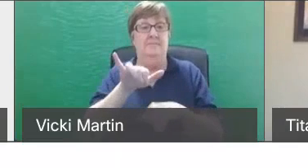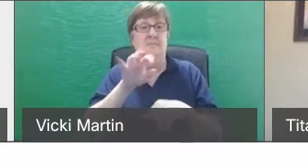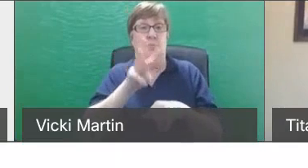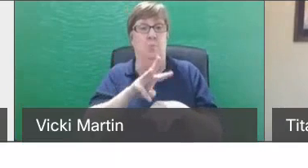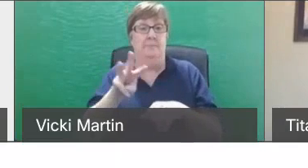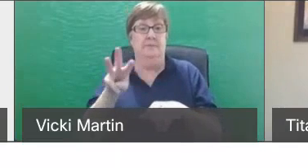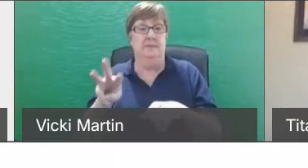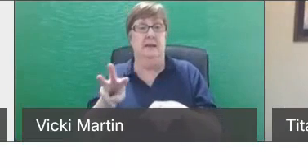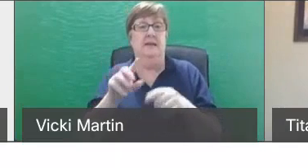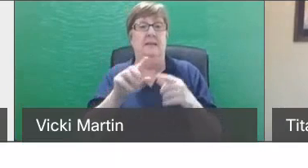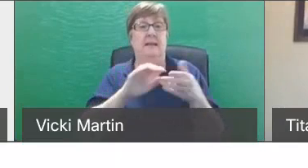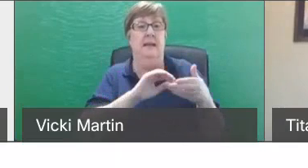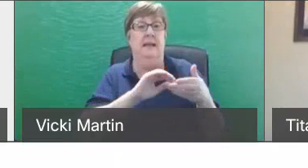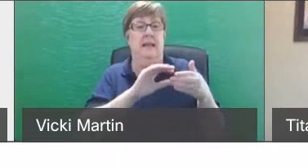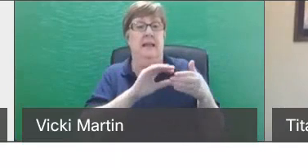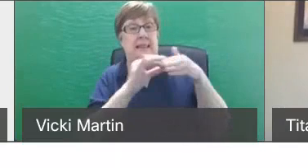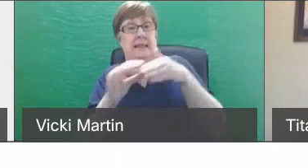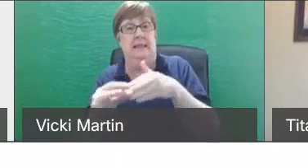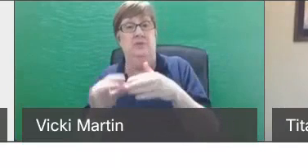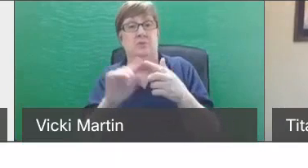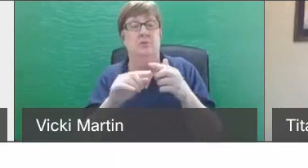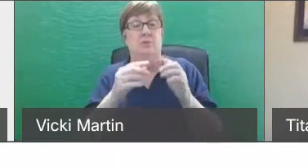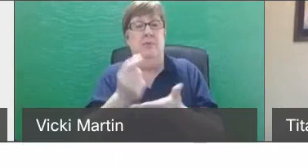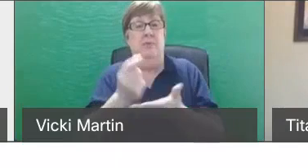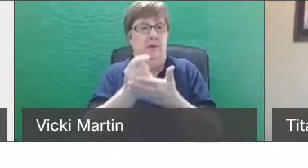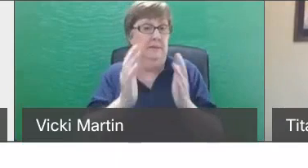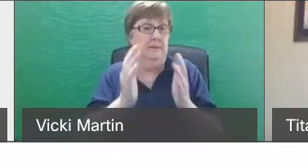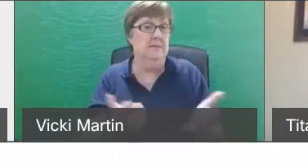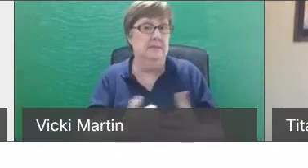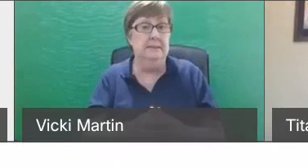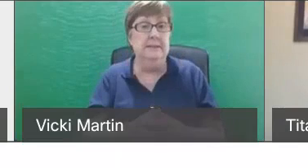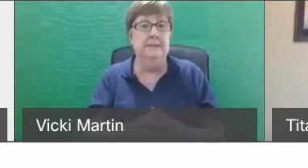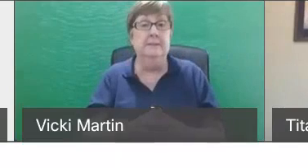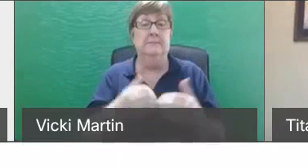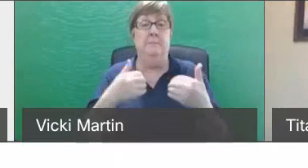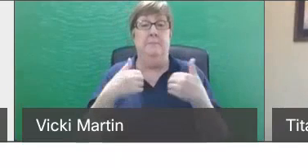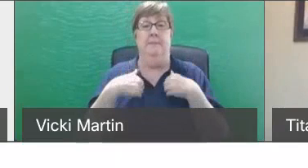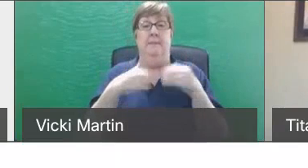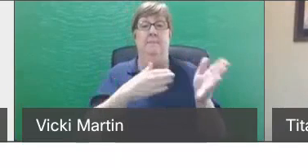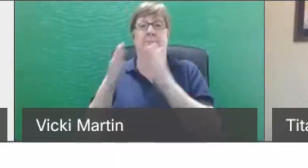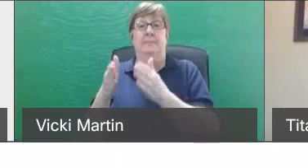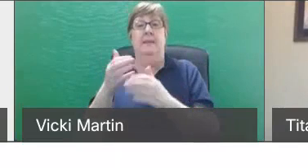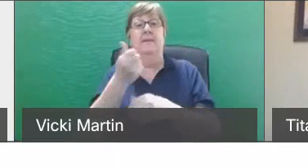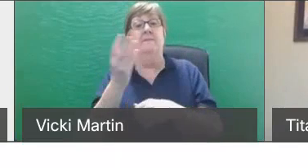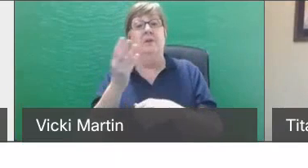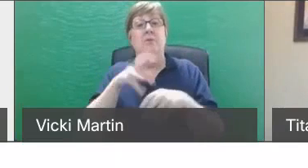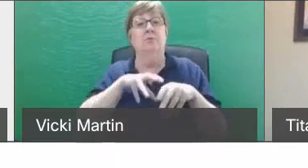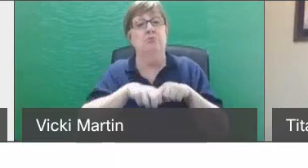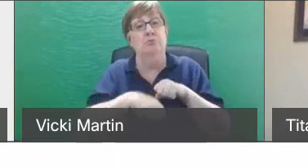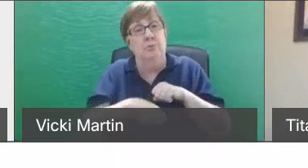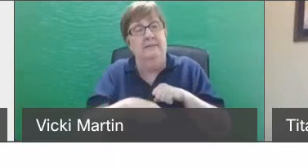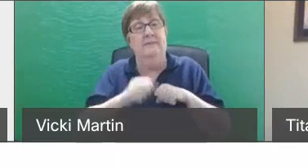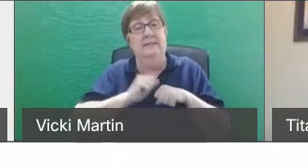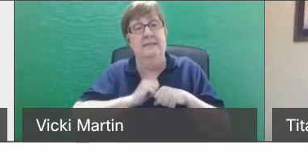that students can take advantage of. We also have a few grief and self-care resources. Like I